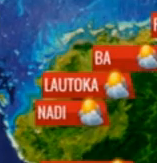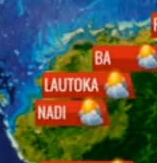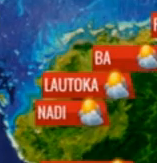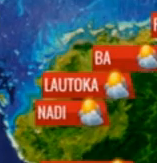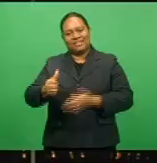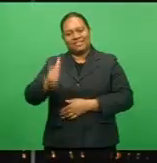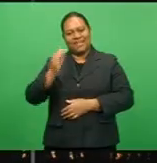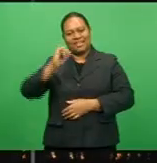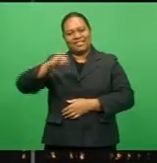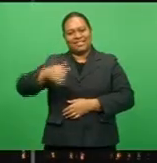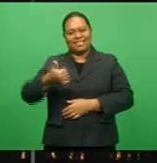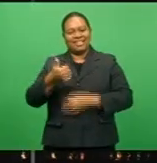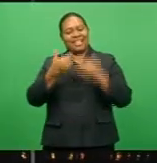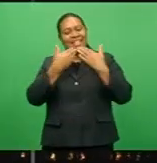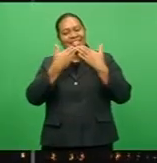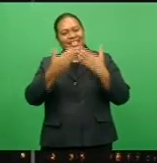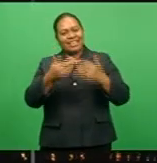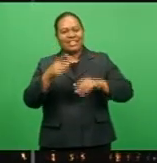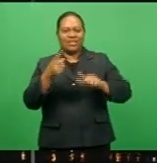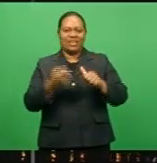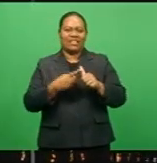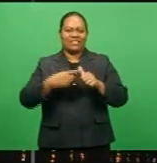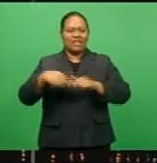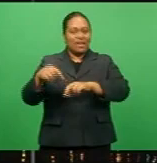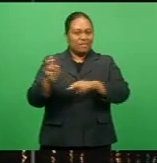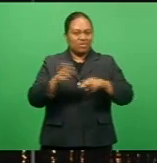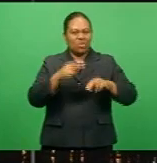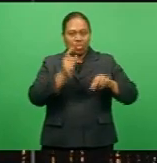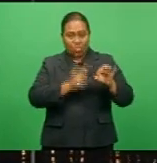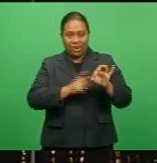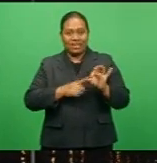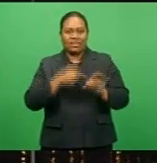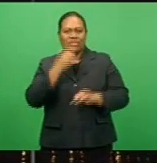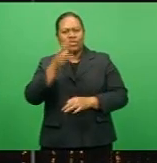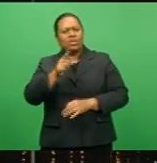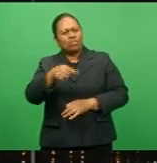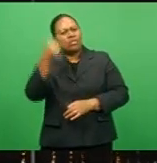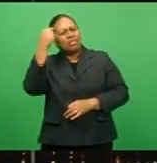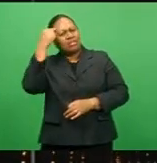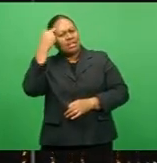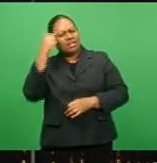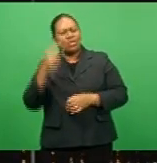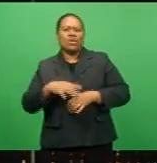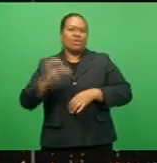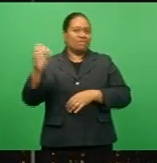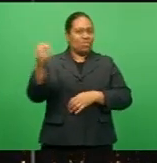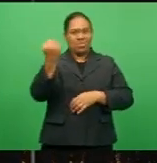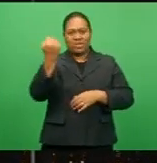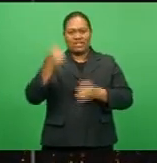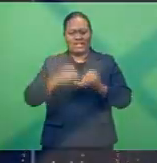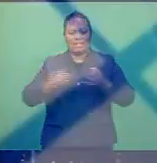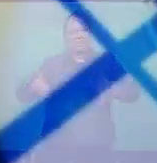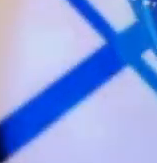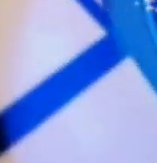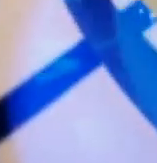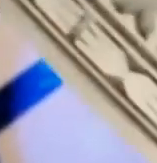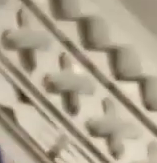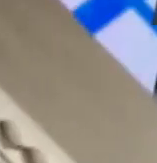Jackie. Thanks so much for that, Angie. In Fijian Pulse, we asked, who do you think will make the Skipper Cup final?